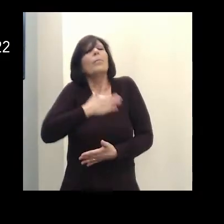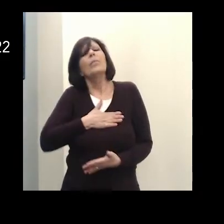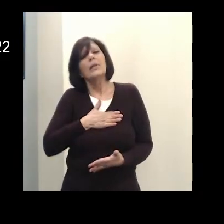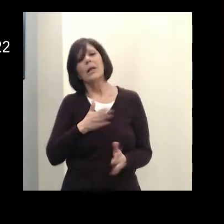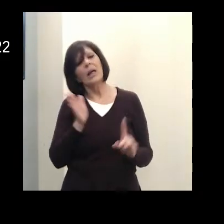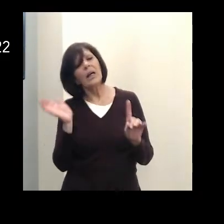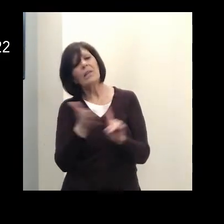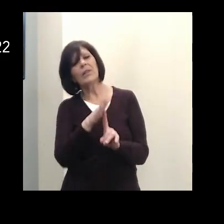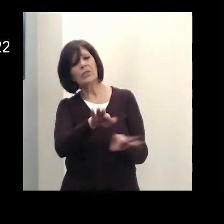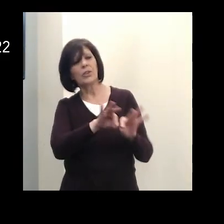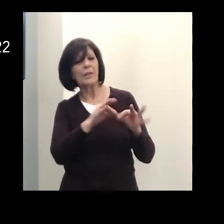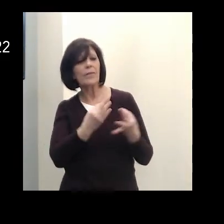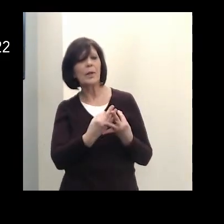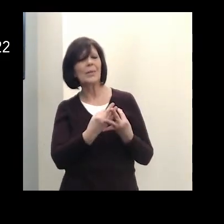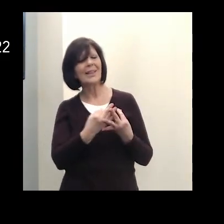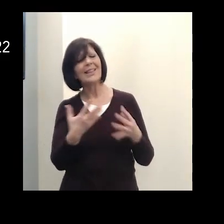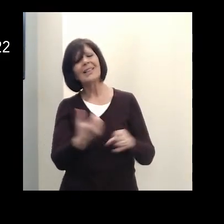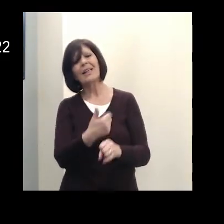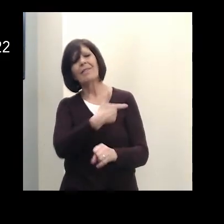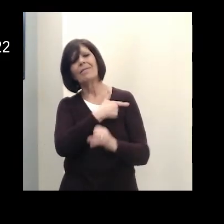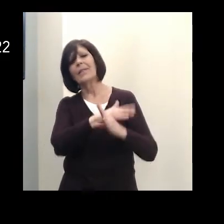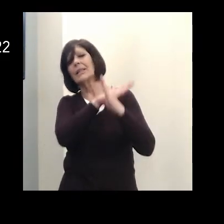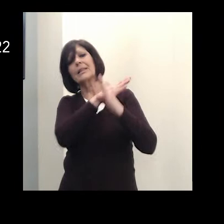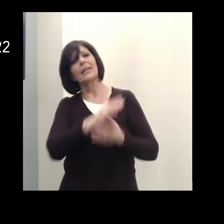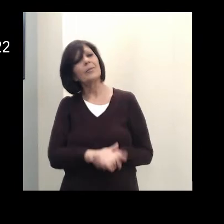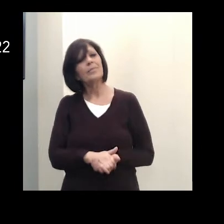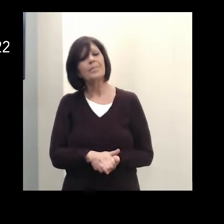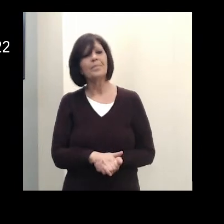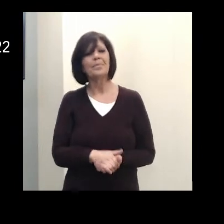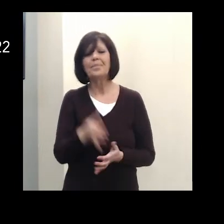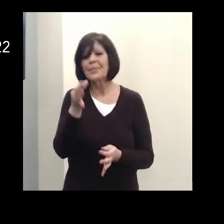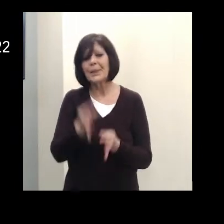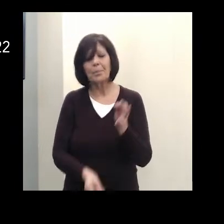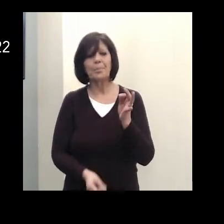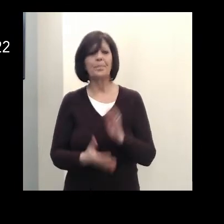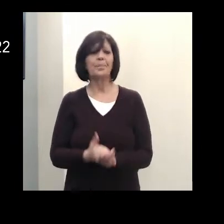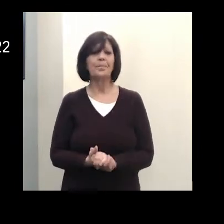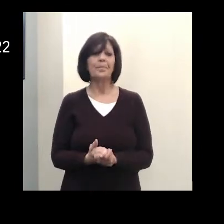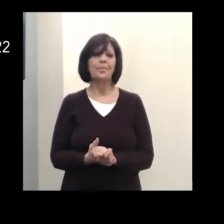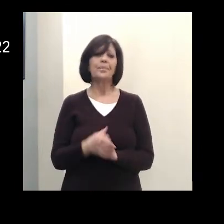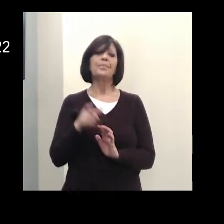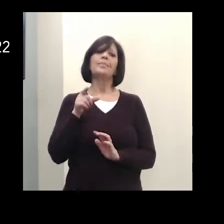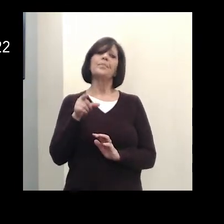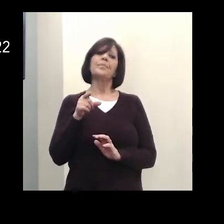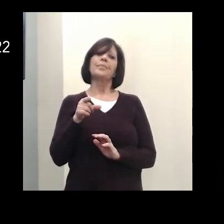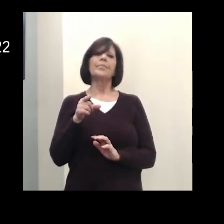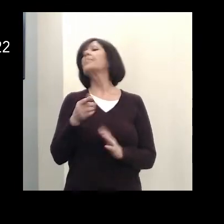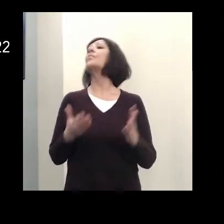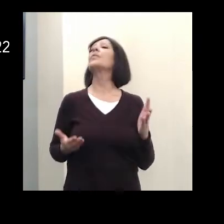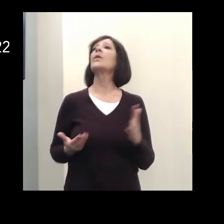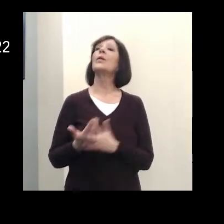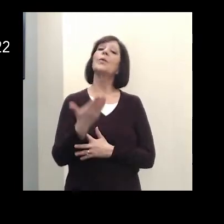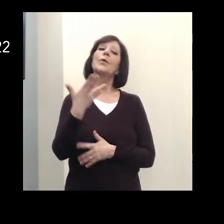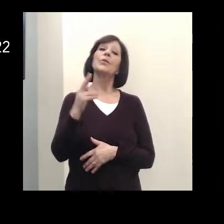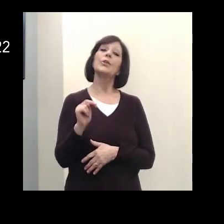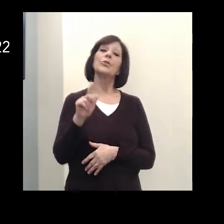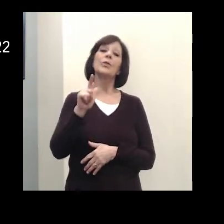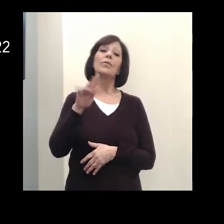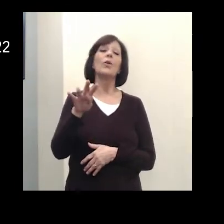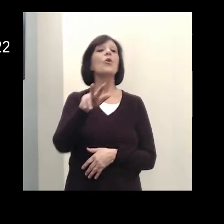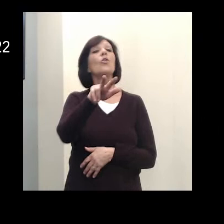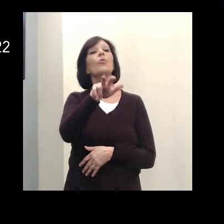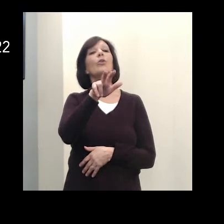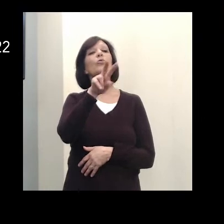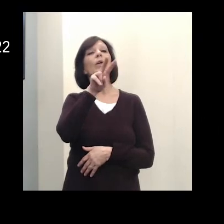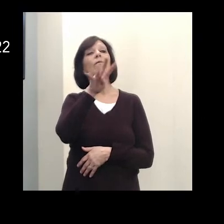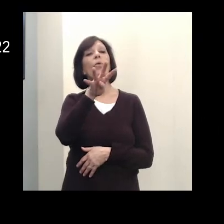Get them vaccinated. It's as simple as that. The vaccination status through January 24th, 324,000